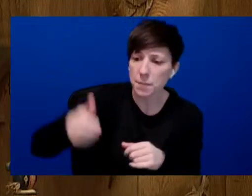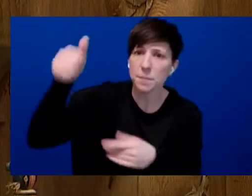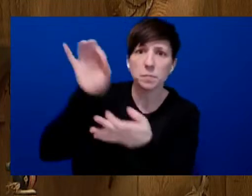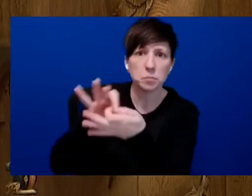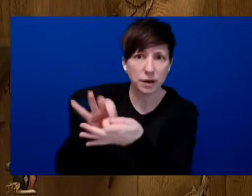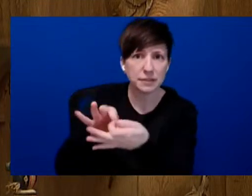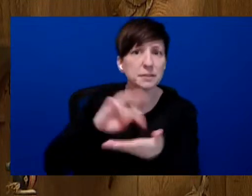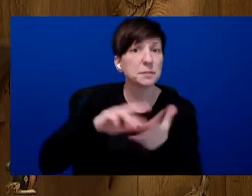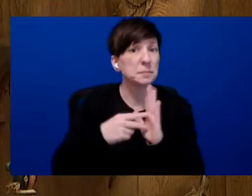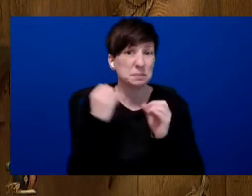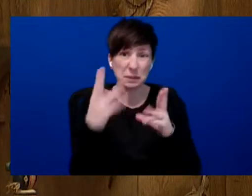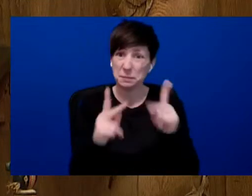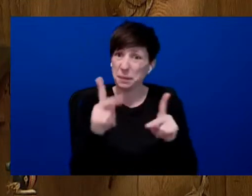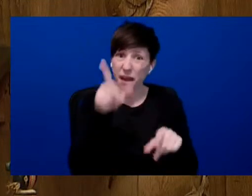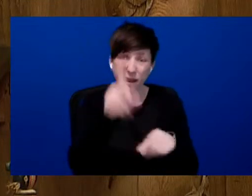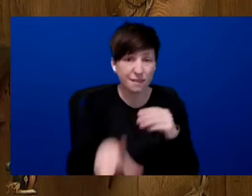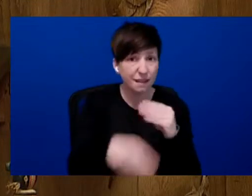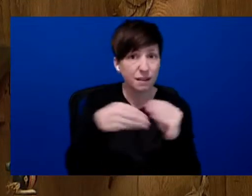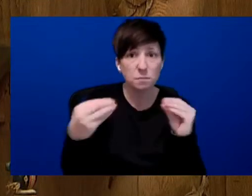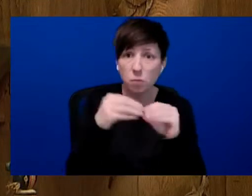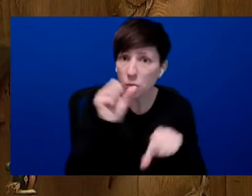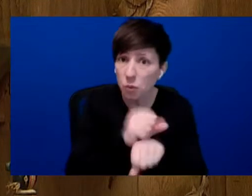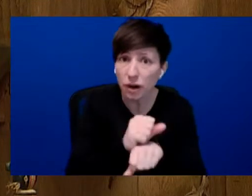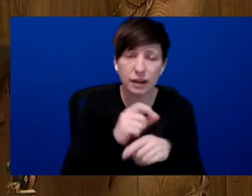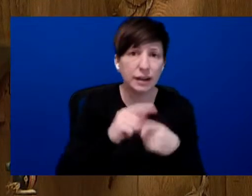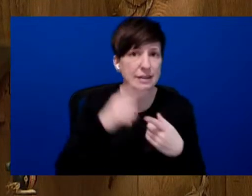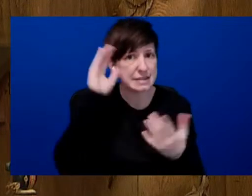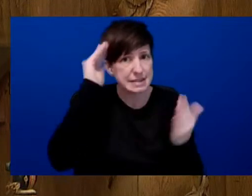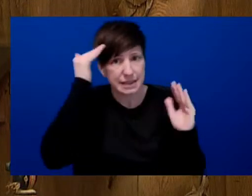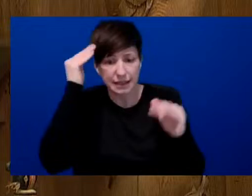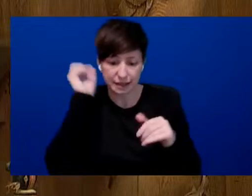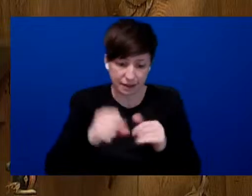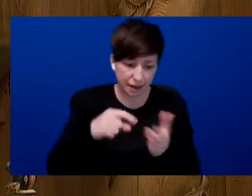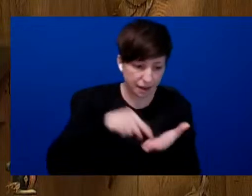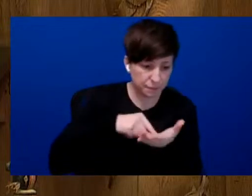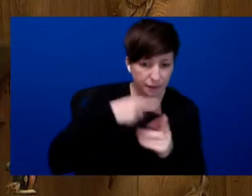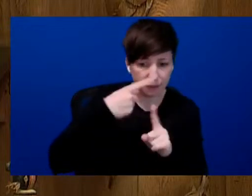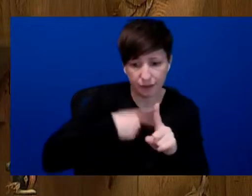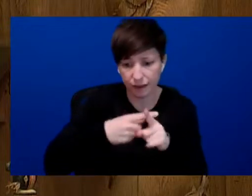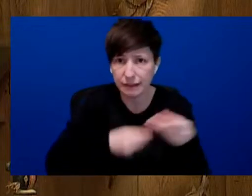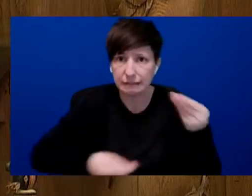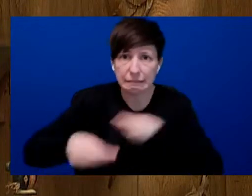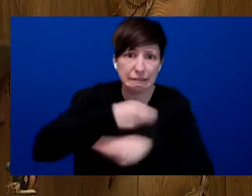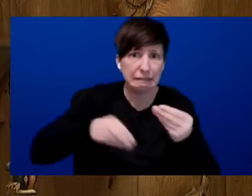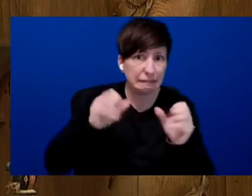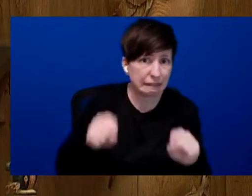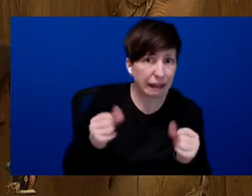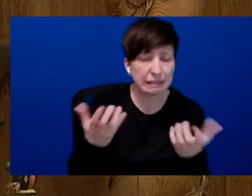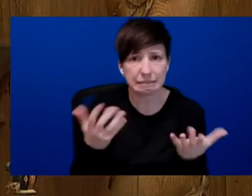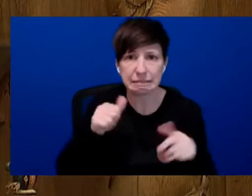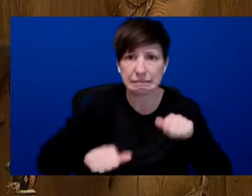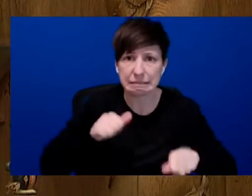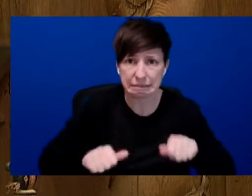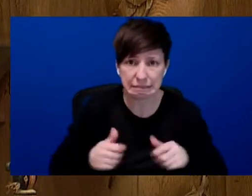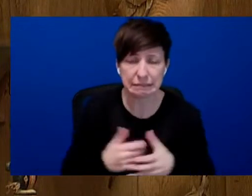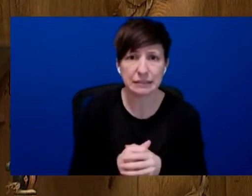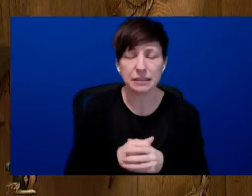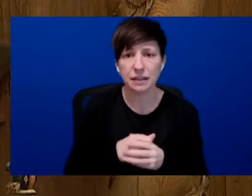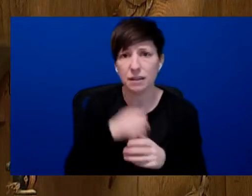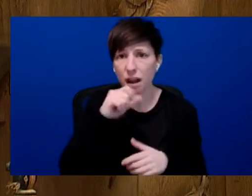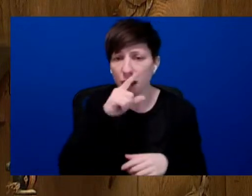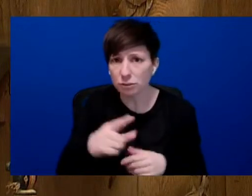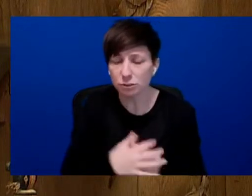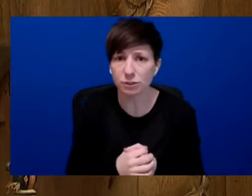month. The world is changing fast. New technology has made our lives easier and more connected in many